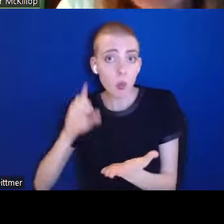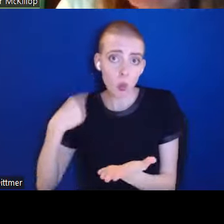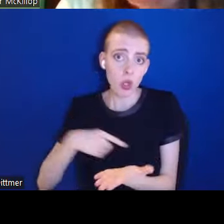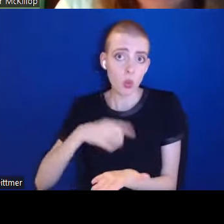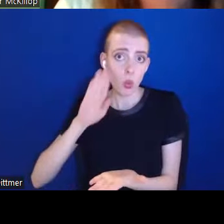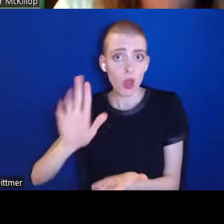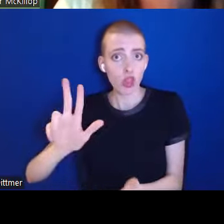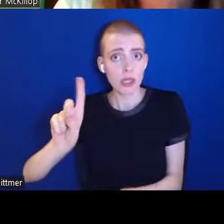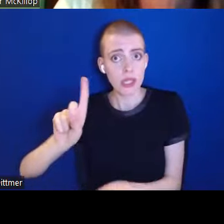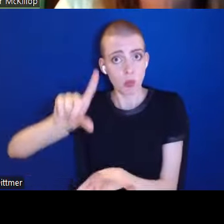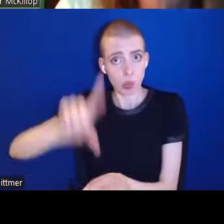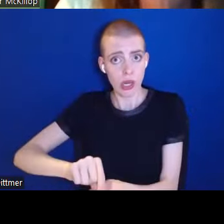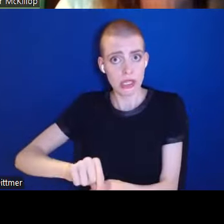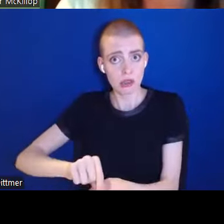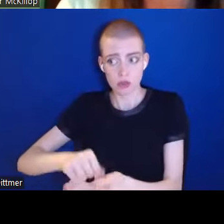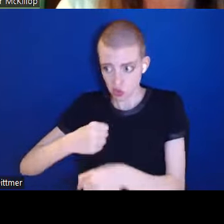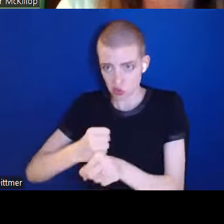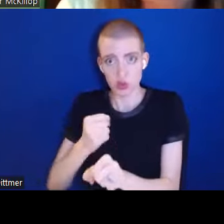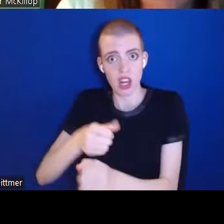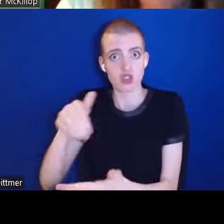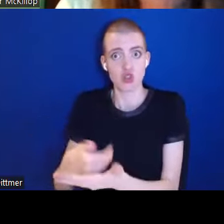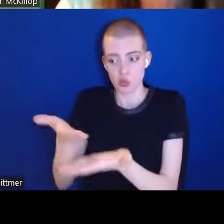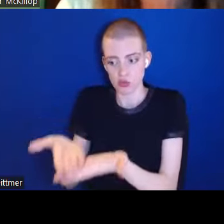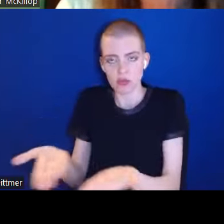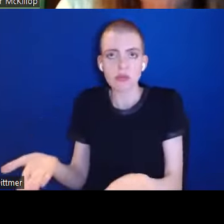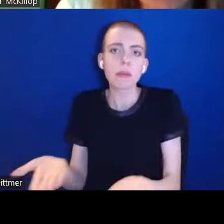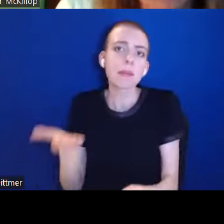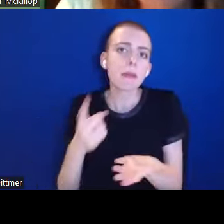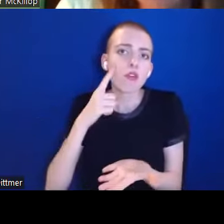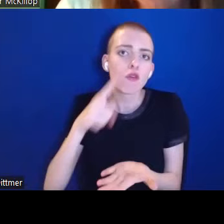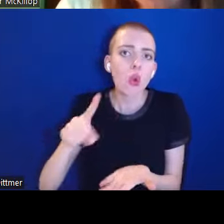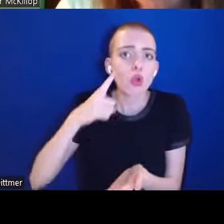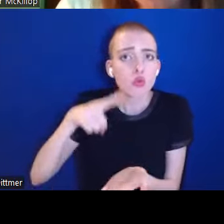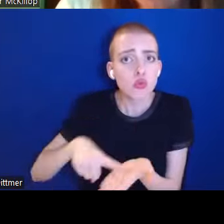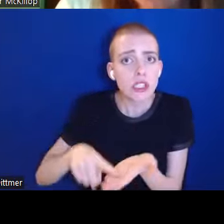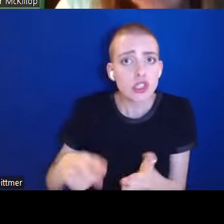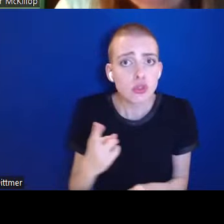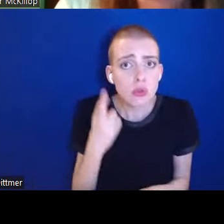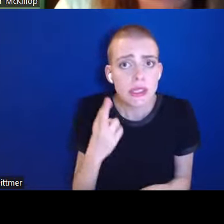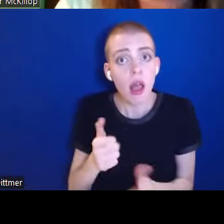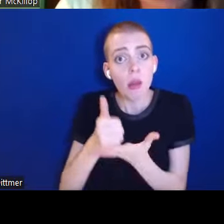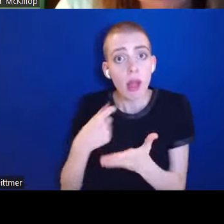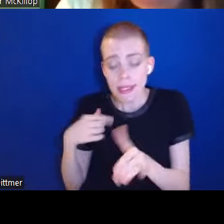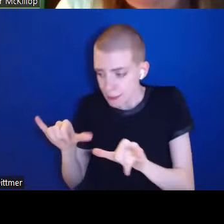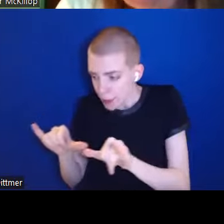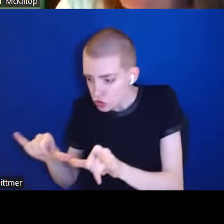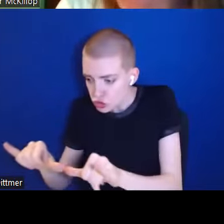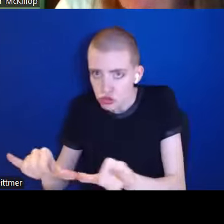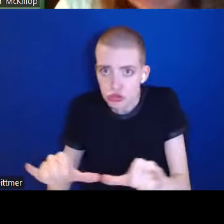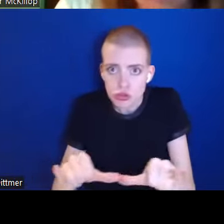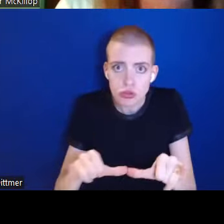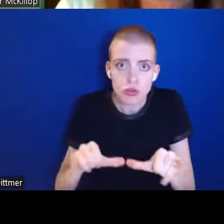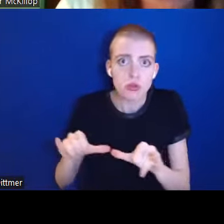things for research purposes to do measurements, and we can 3D print not at